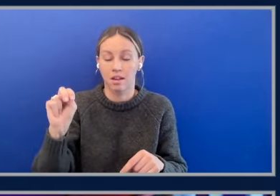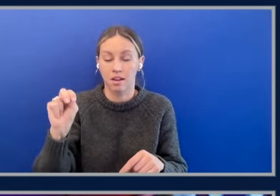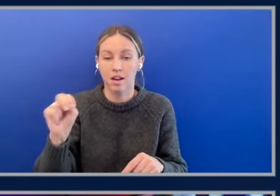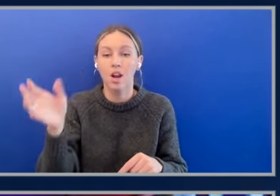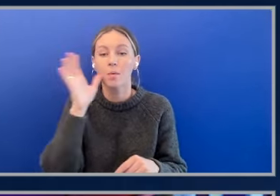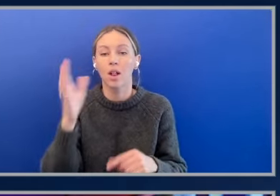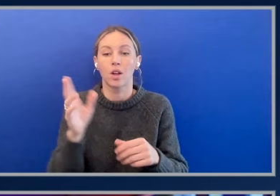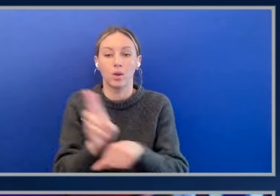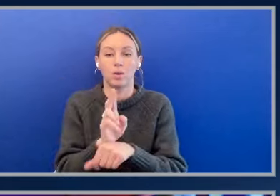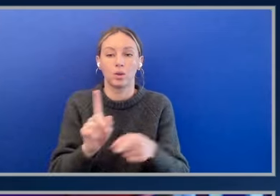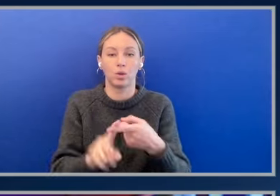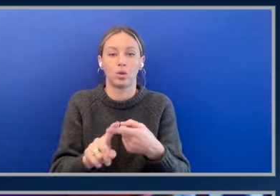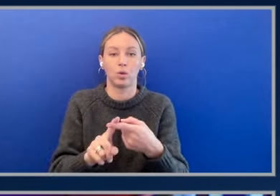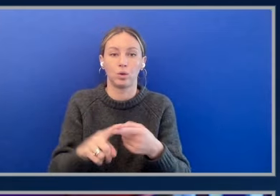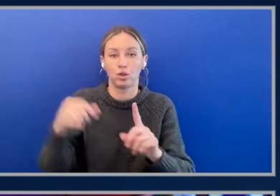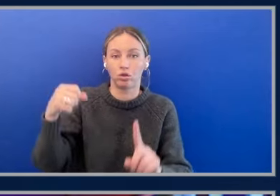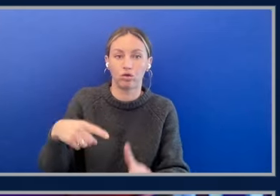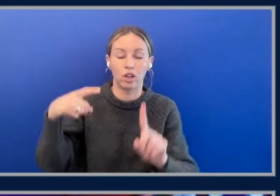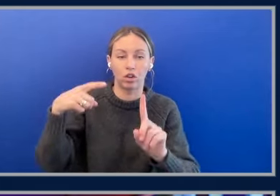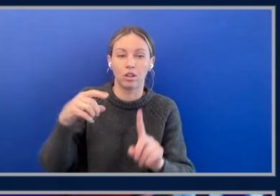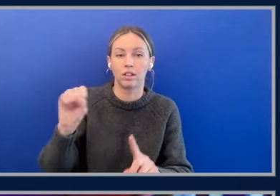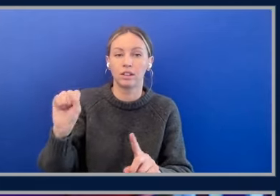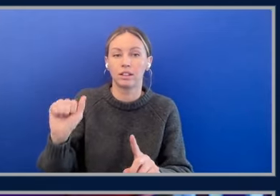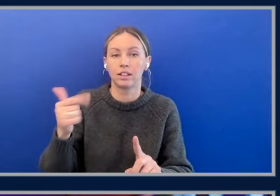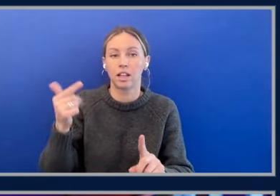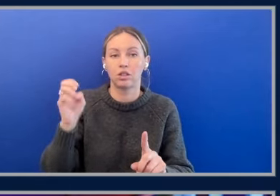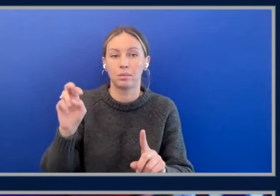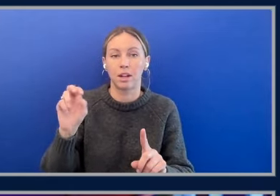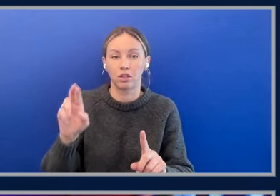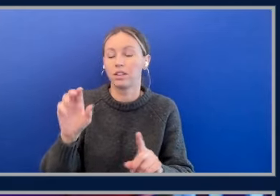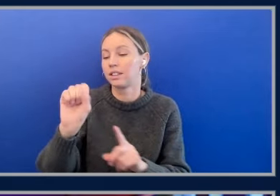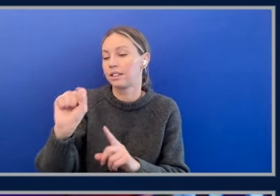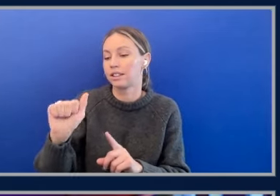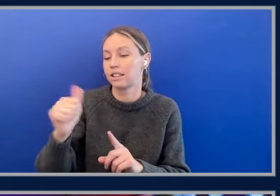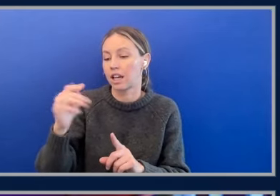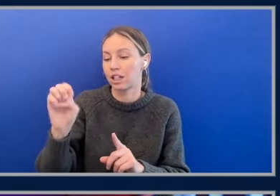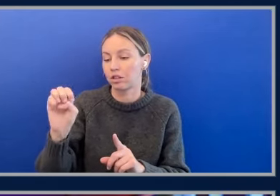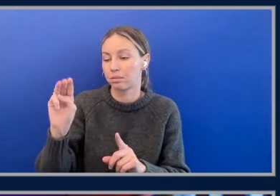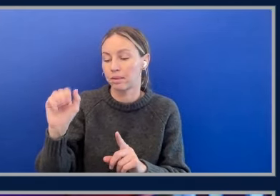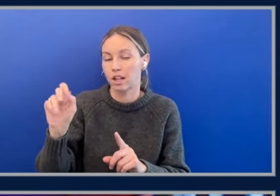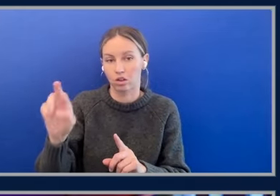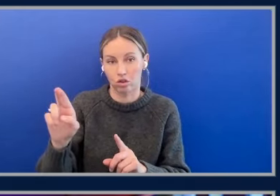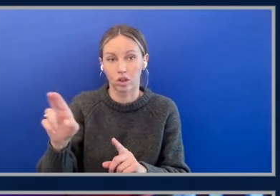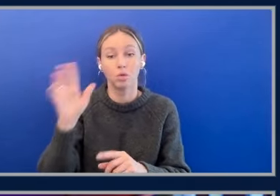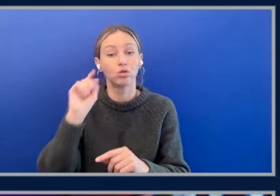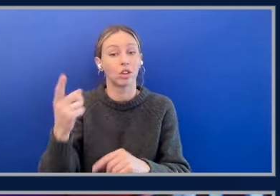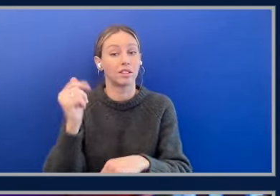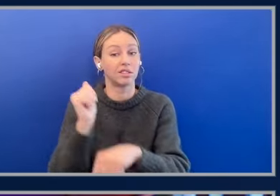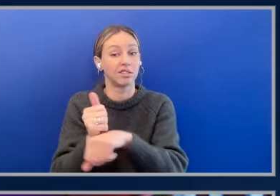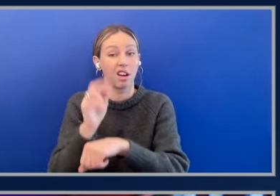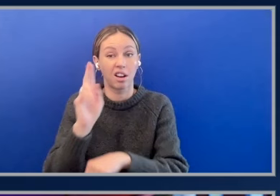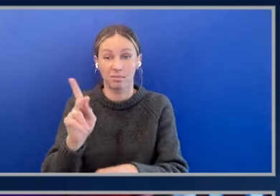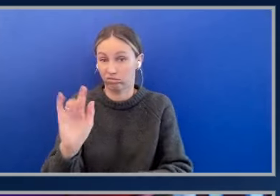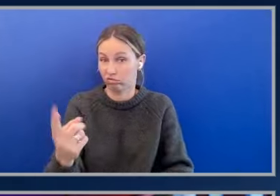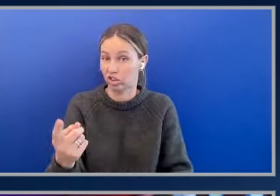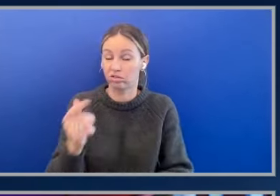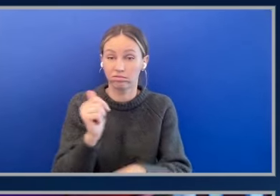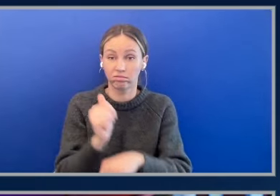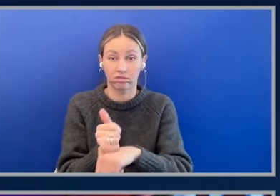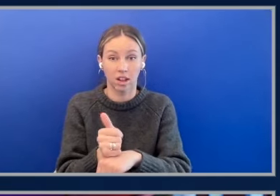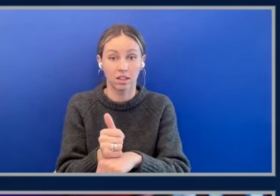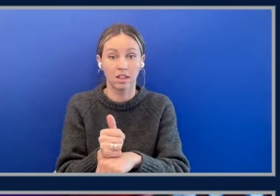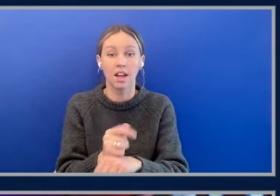trigger SageMaker training jobs. And there's a new parameter here. You just need to set the that's it. Just need to set the